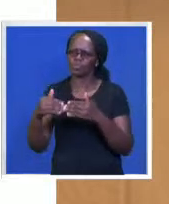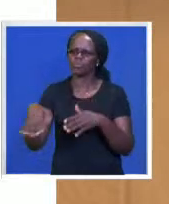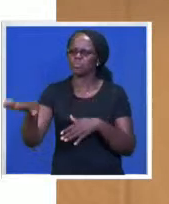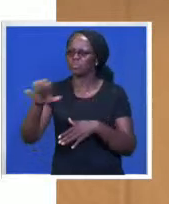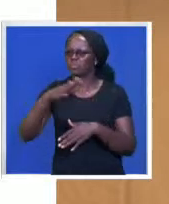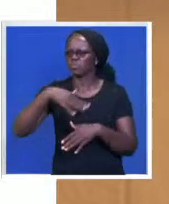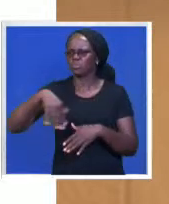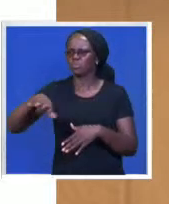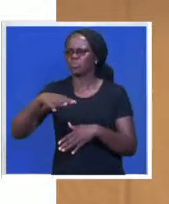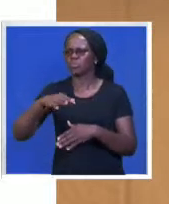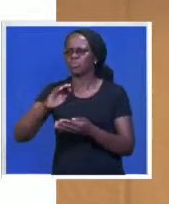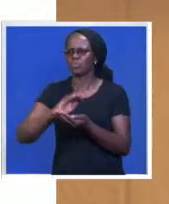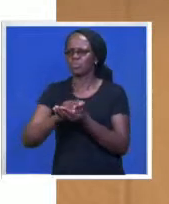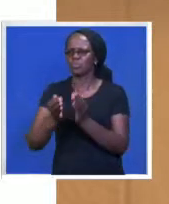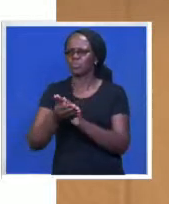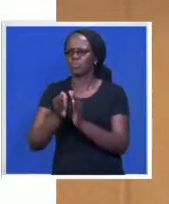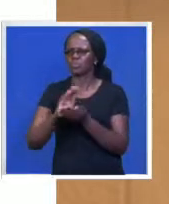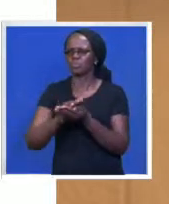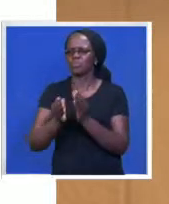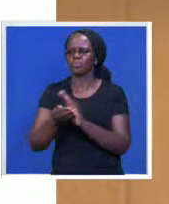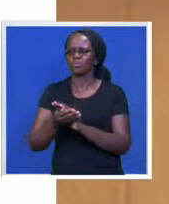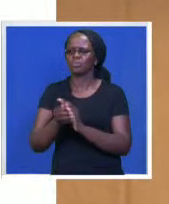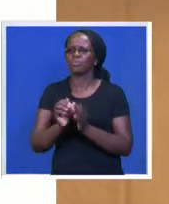to care for his creation.